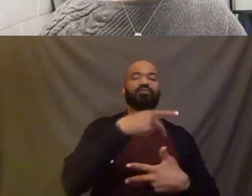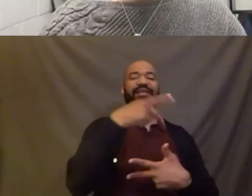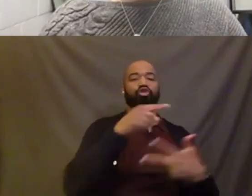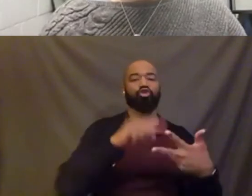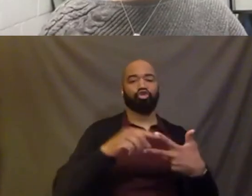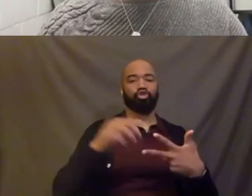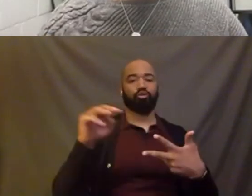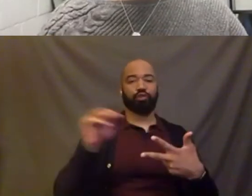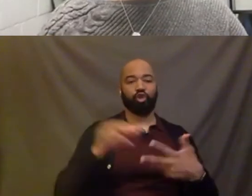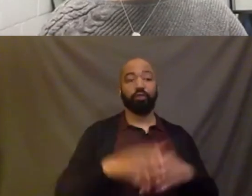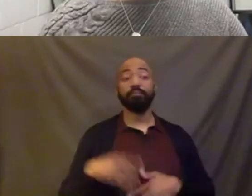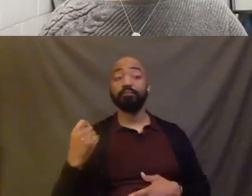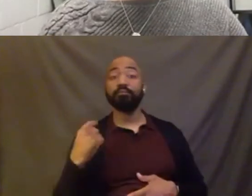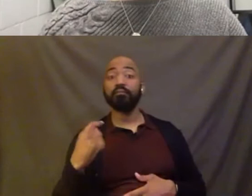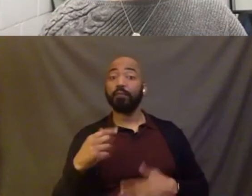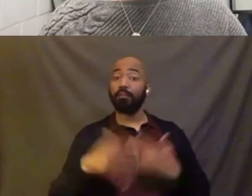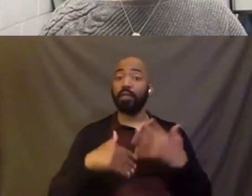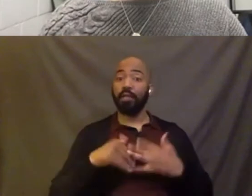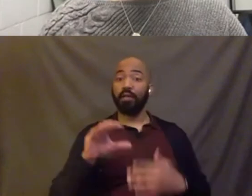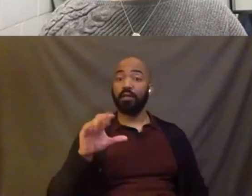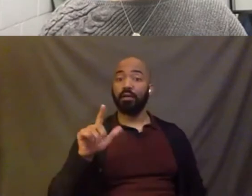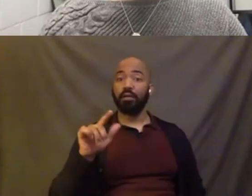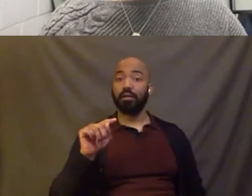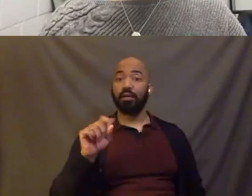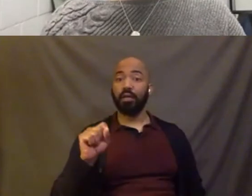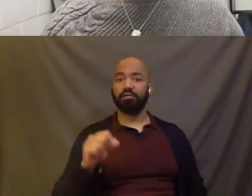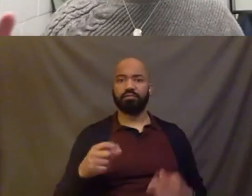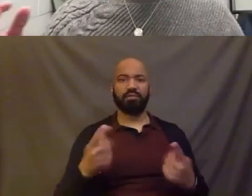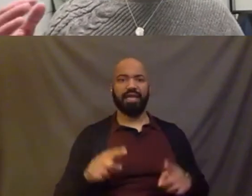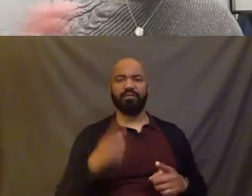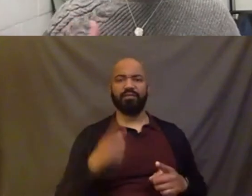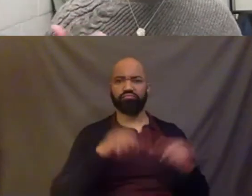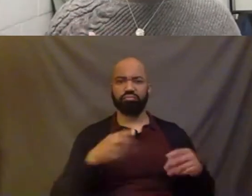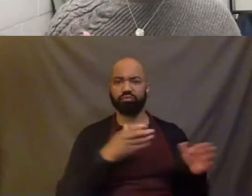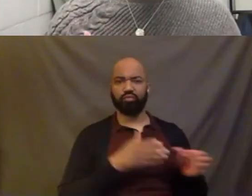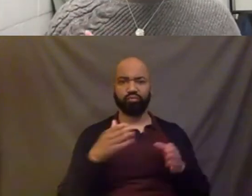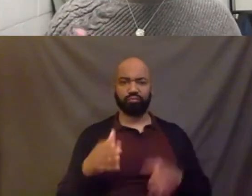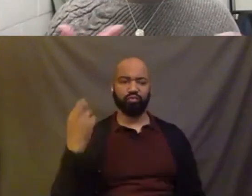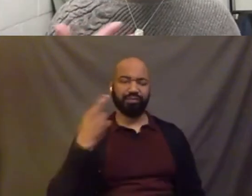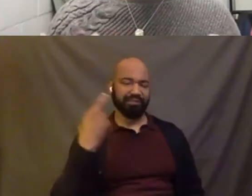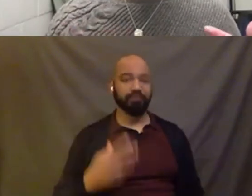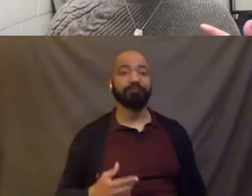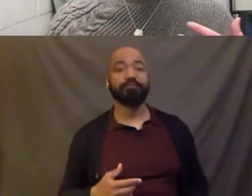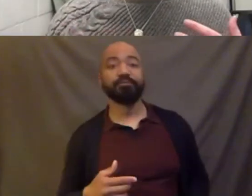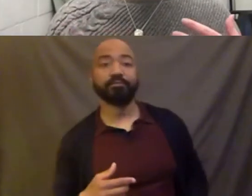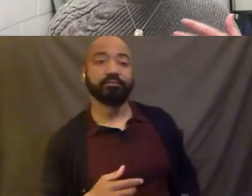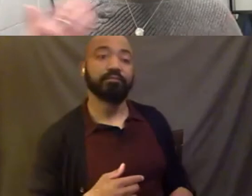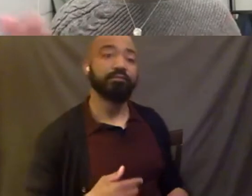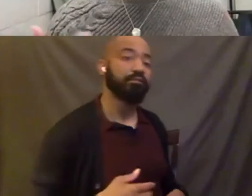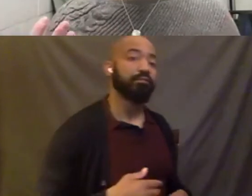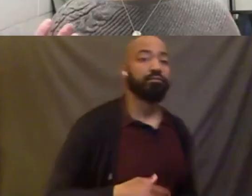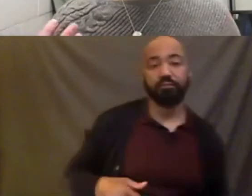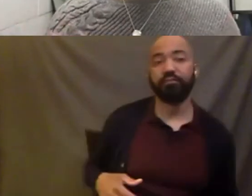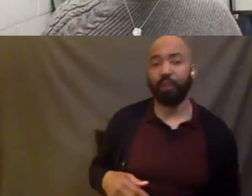many reasons. And so we navigate the management of blood clots on a